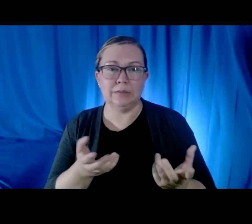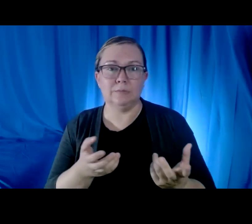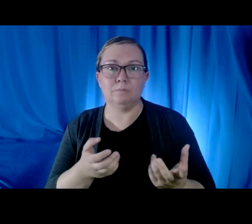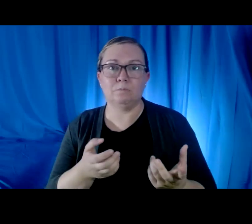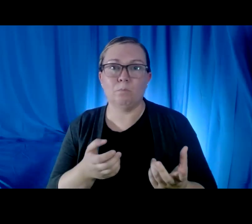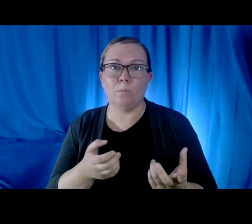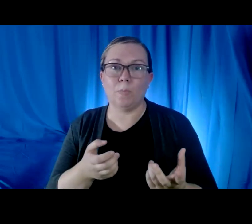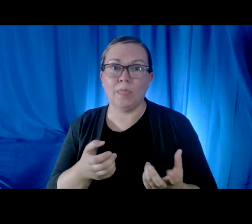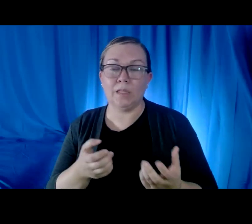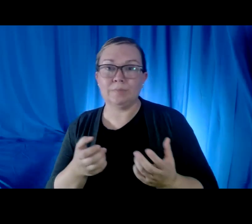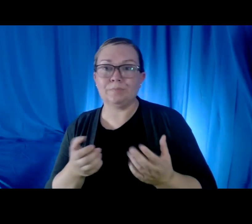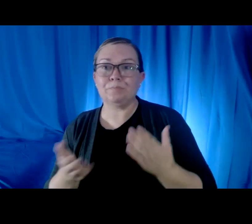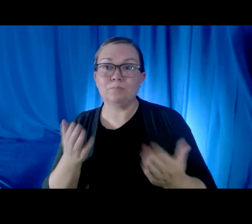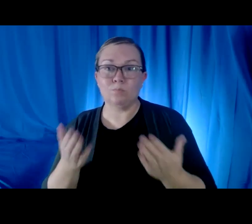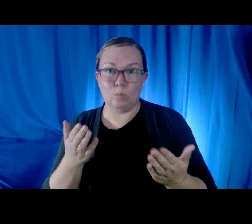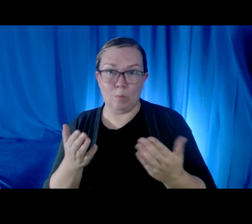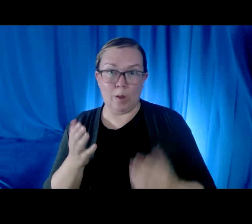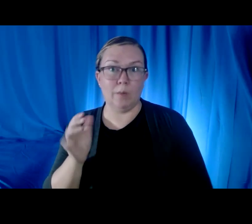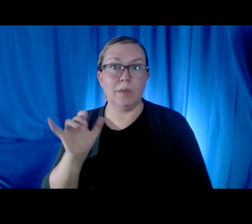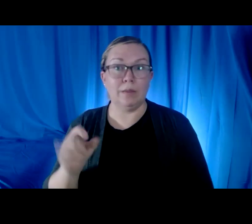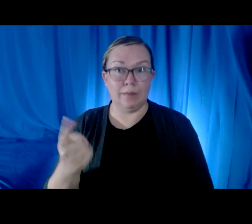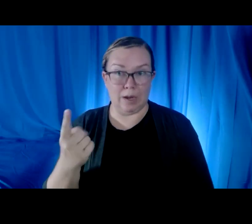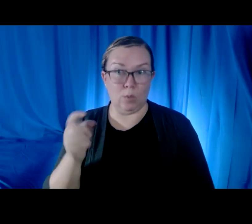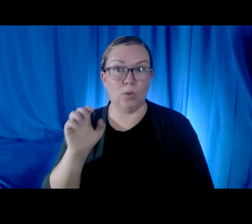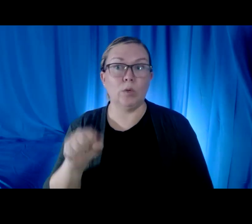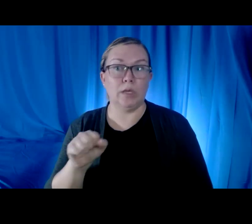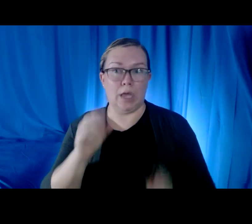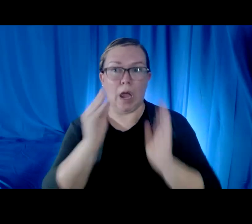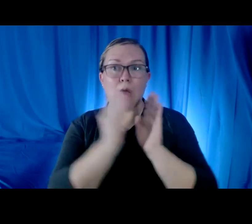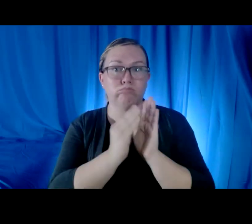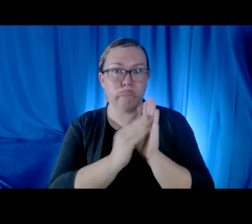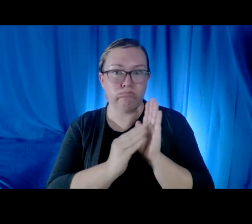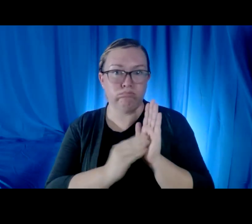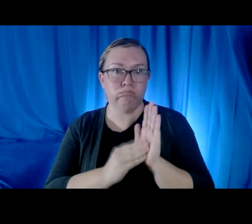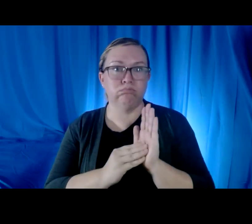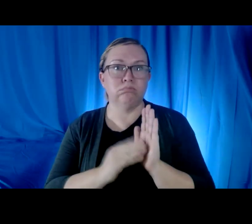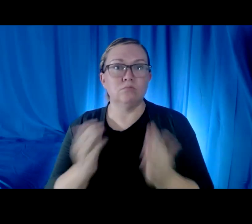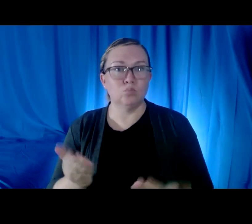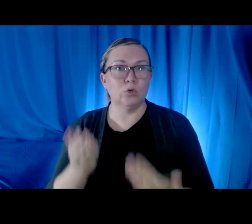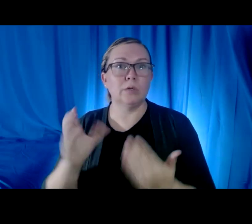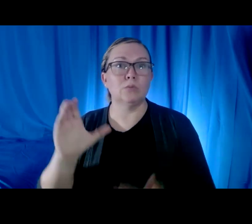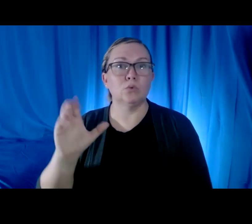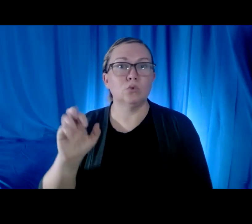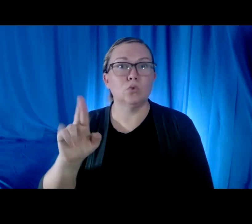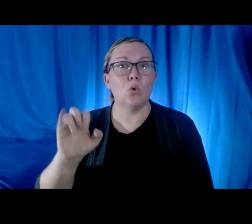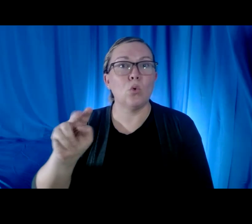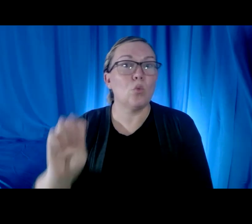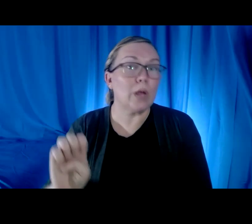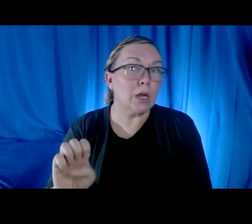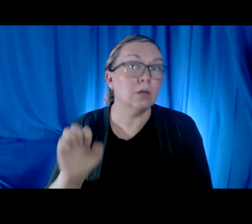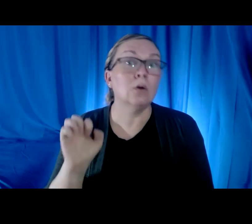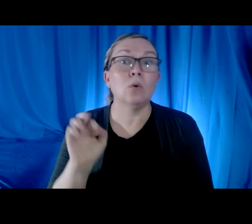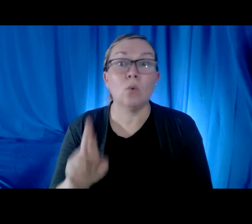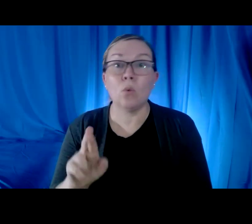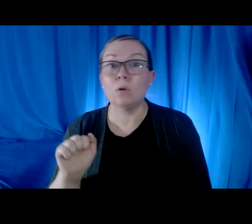And maybe we can address that question to Corinne or